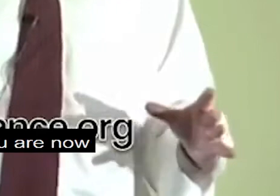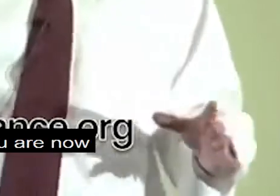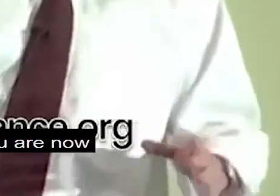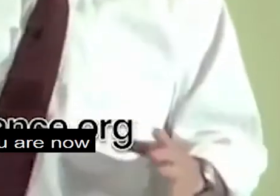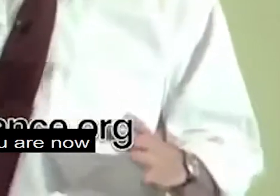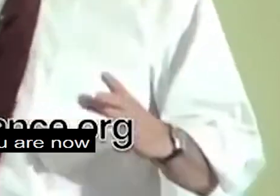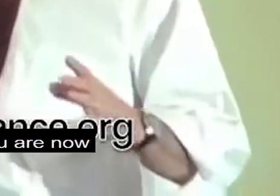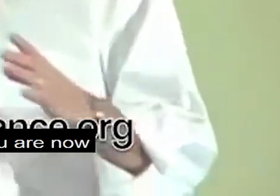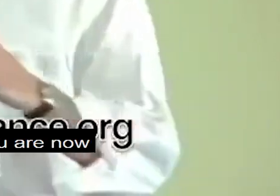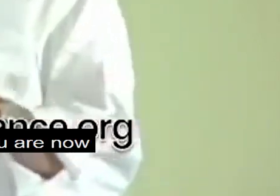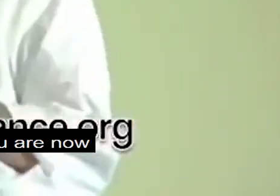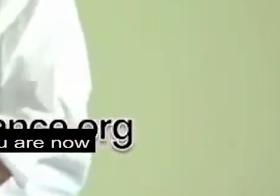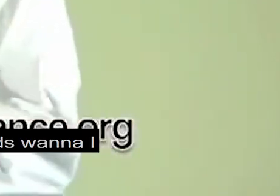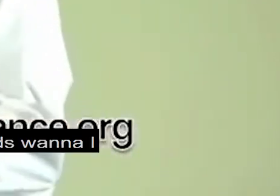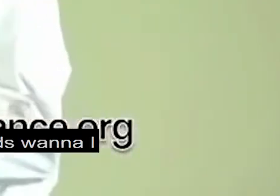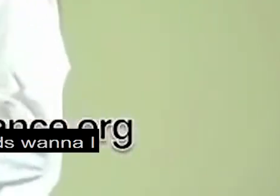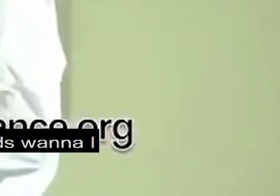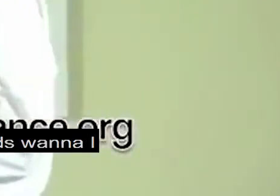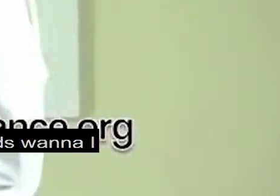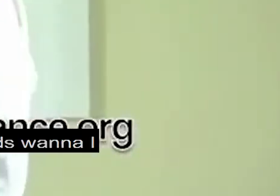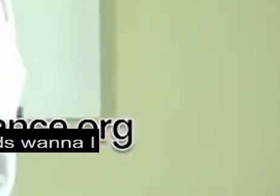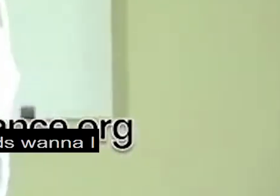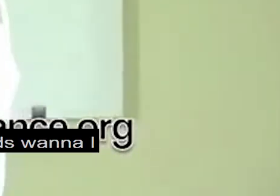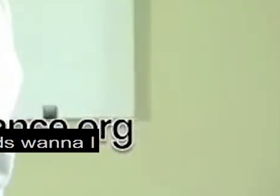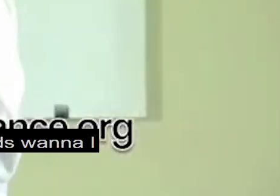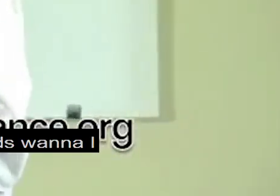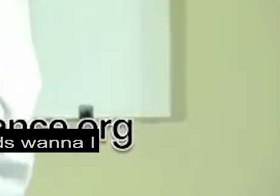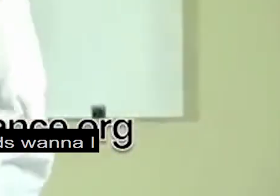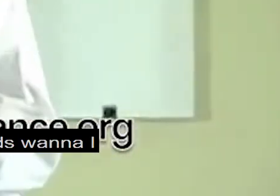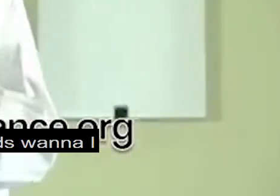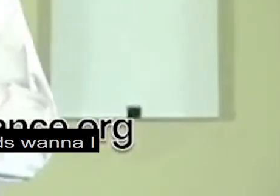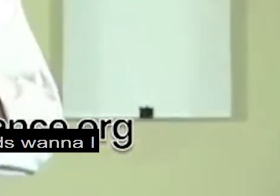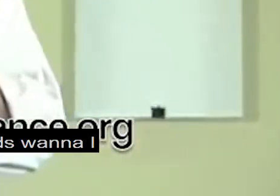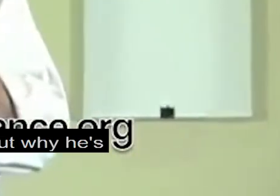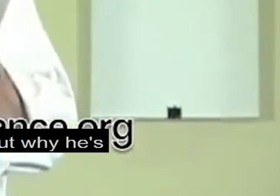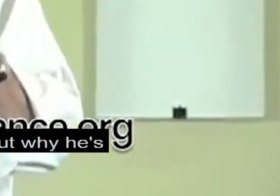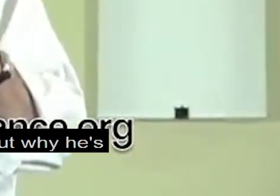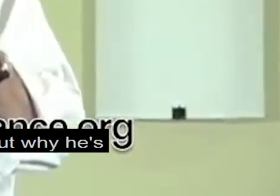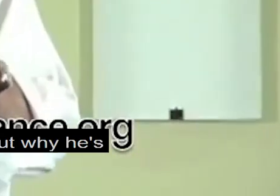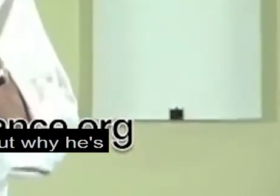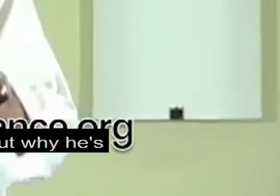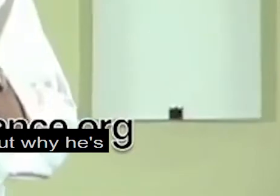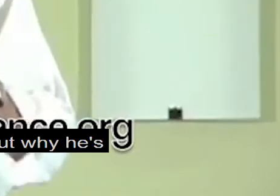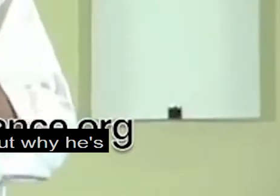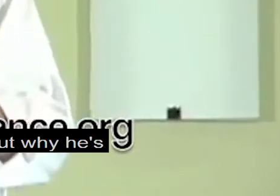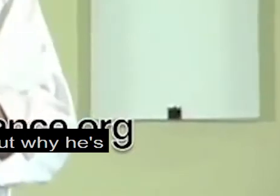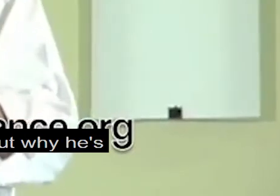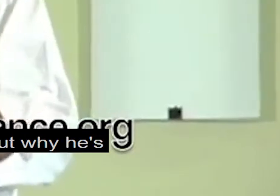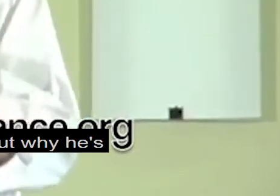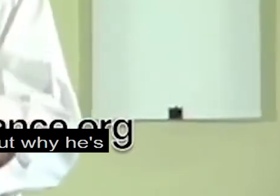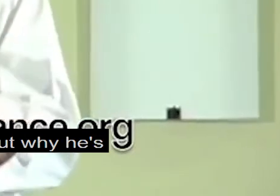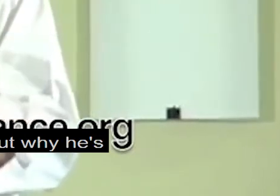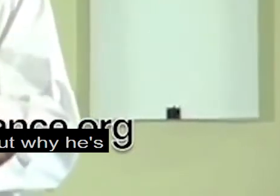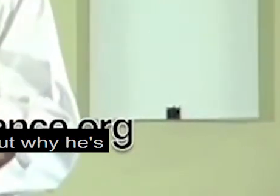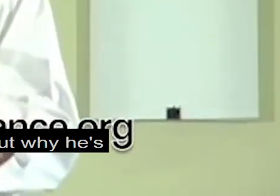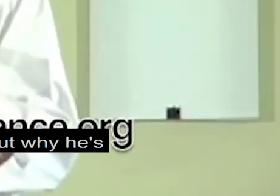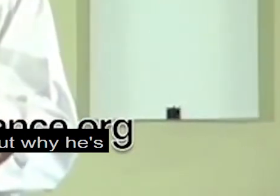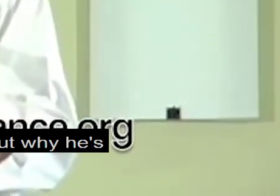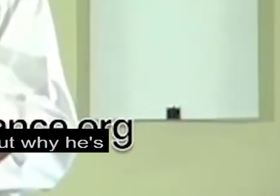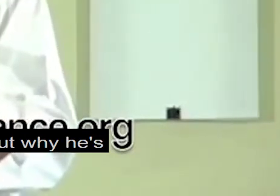well in the first place, and you are now in the business of making kids wanna. I sure do hope you're